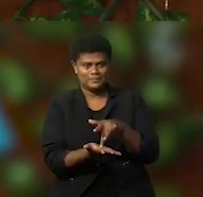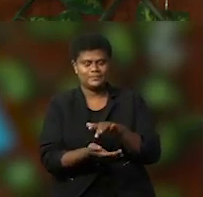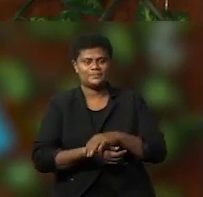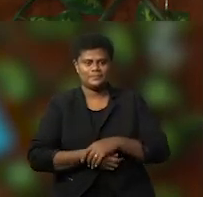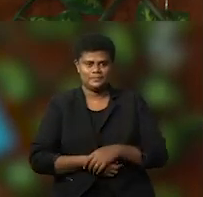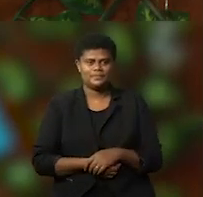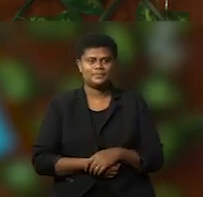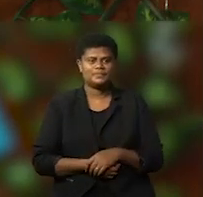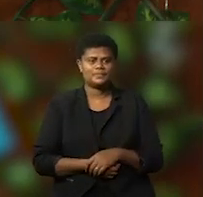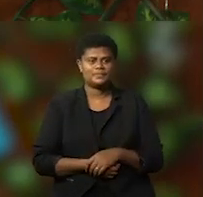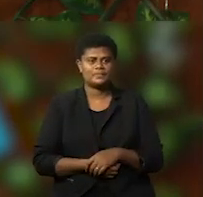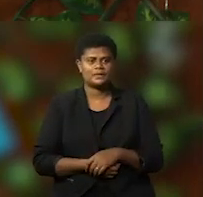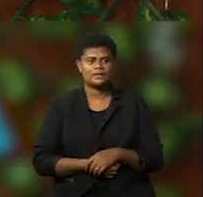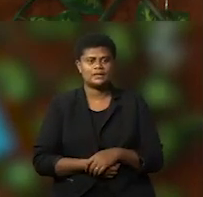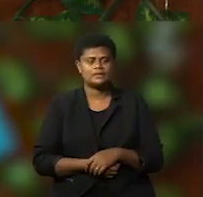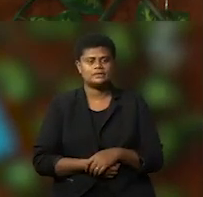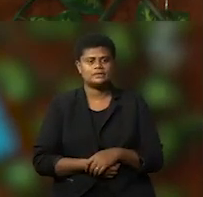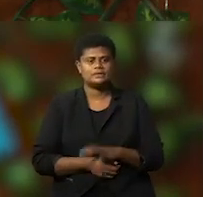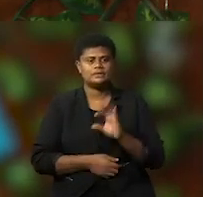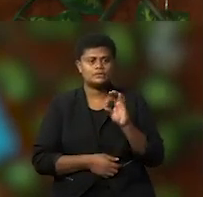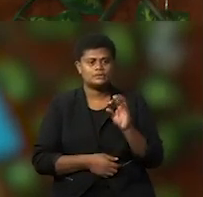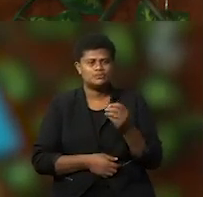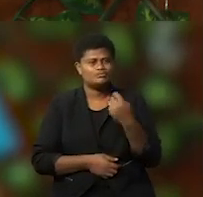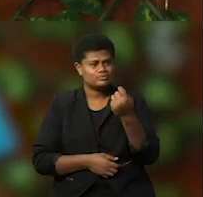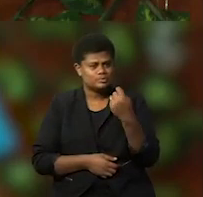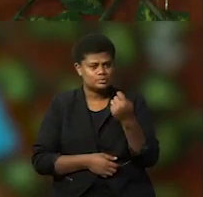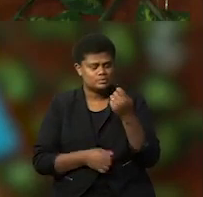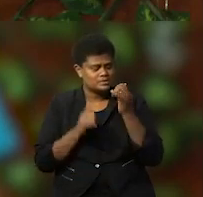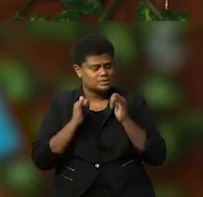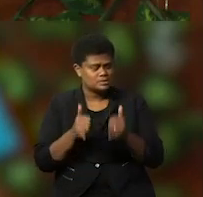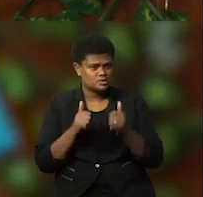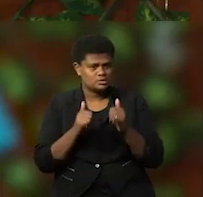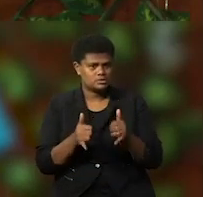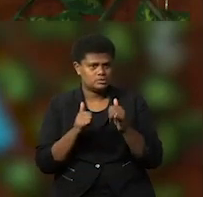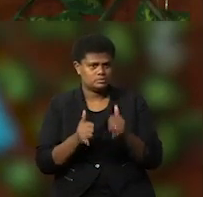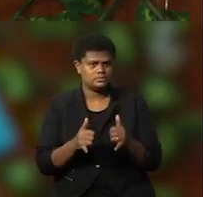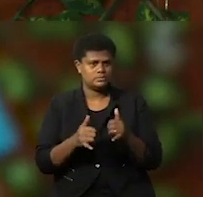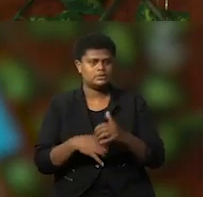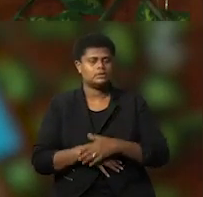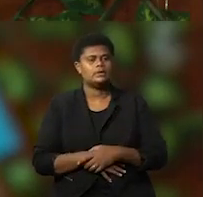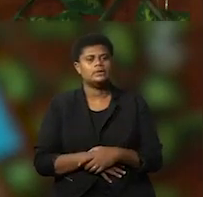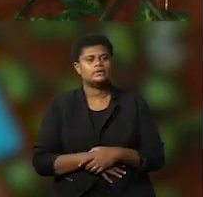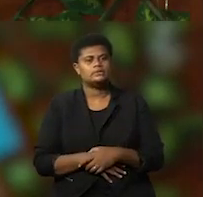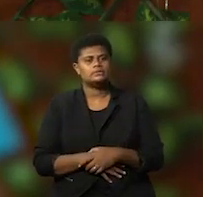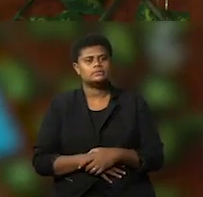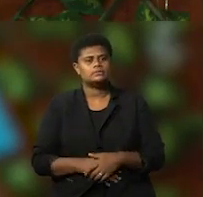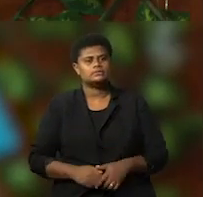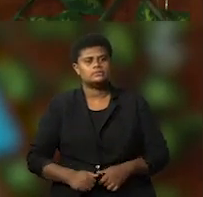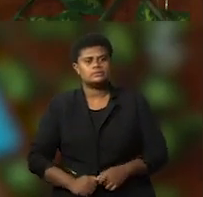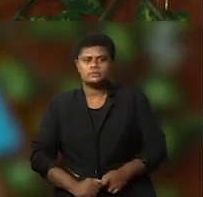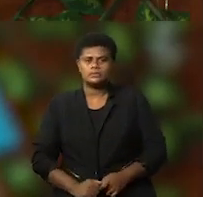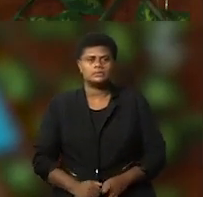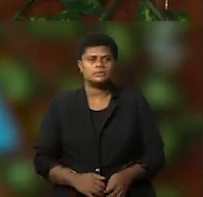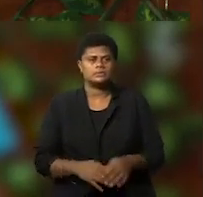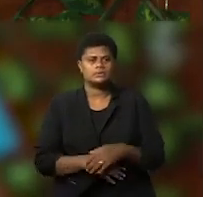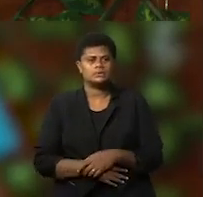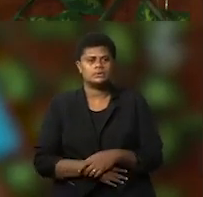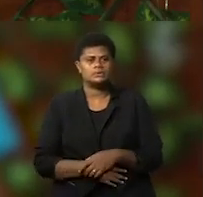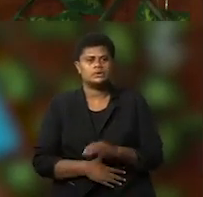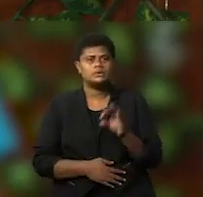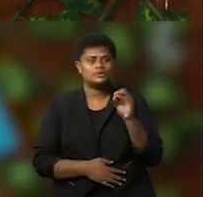climactic exhortation about God's judgment is coming. And it will bring destruction to his enemies,